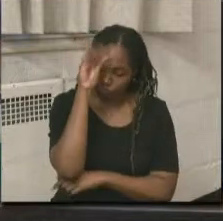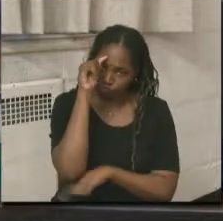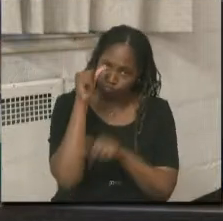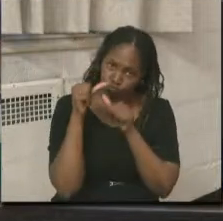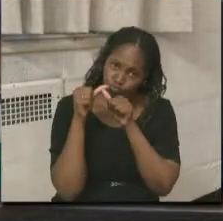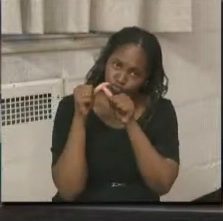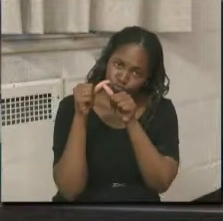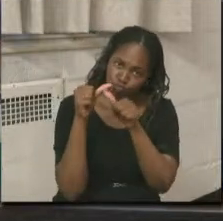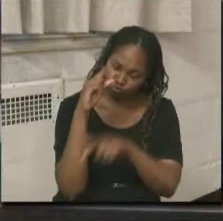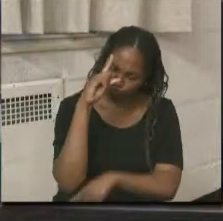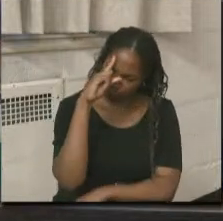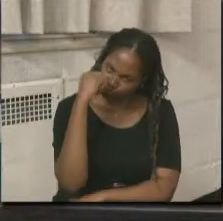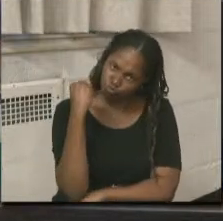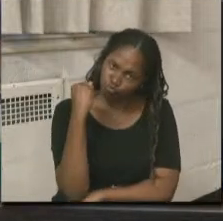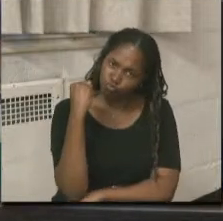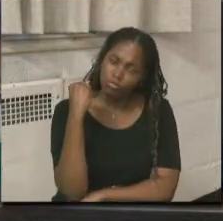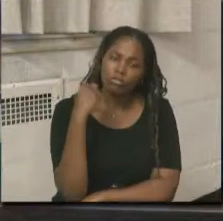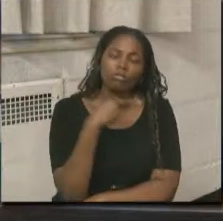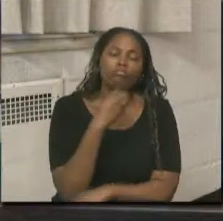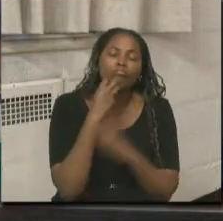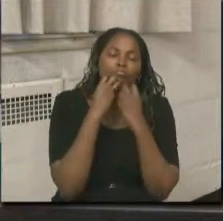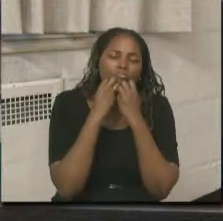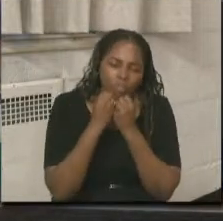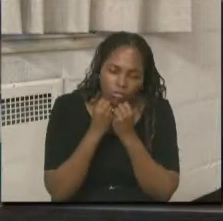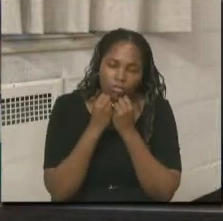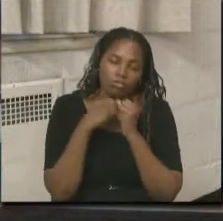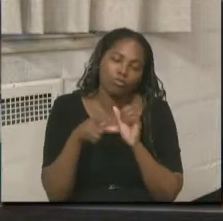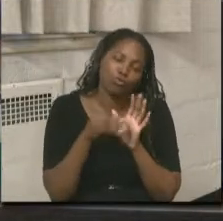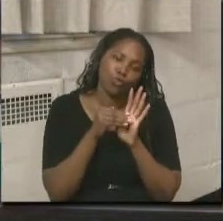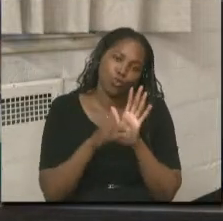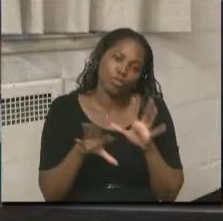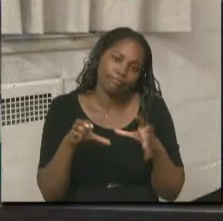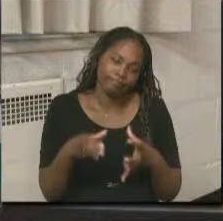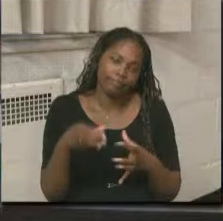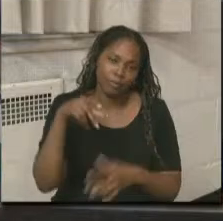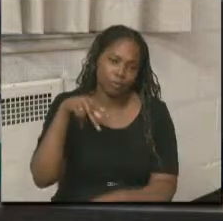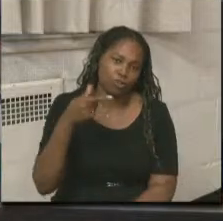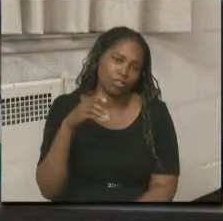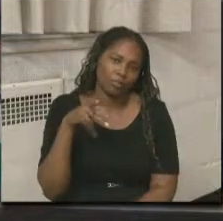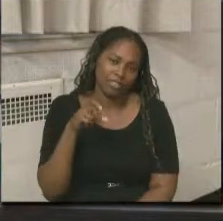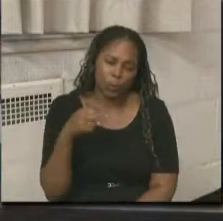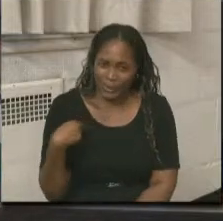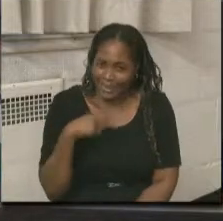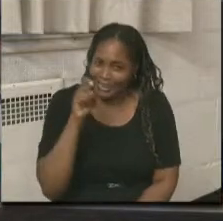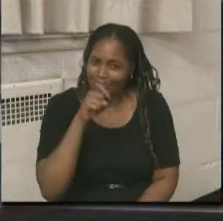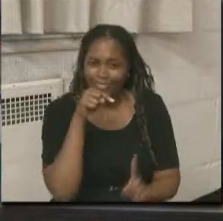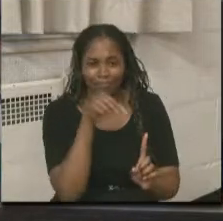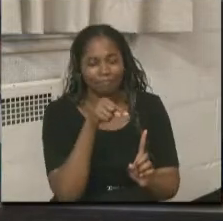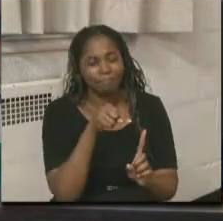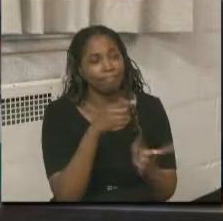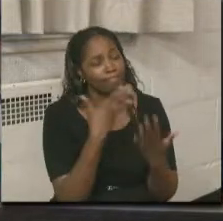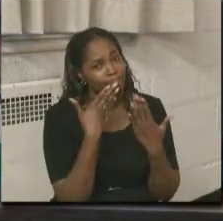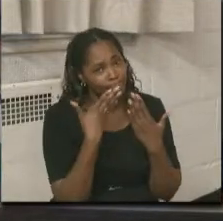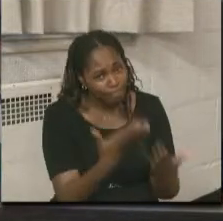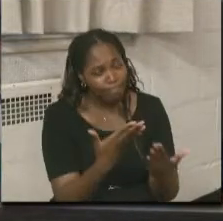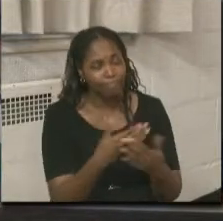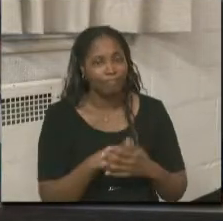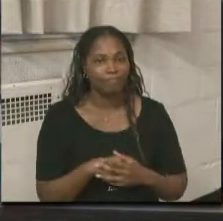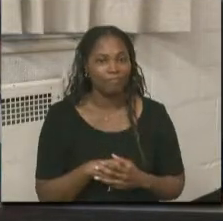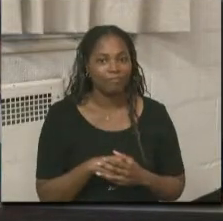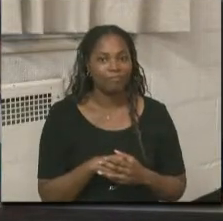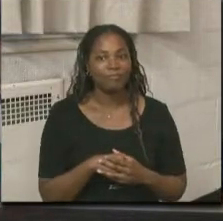need, someone who's genuine in their care for the student body of PGCPS. So I thank you for that. And